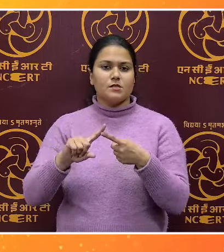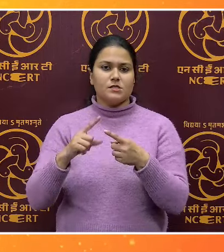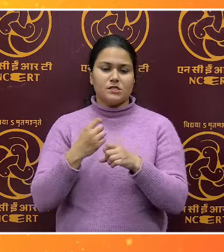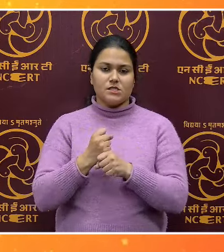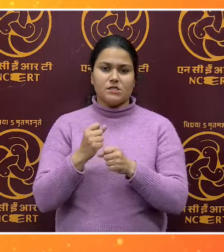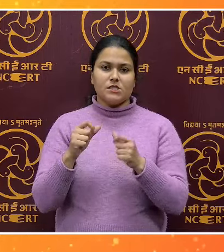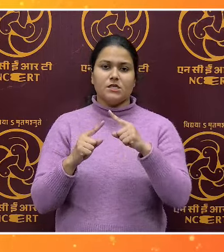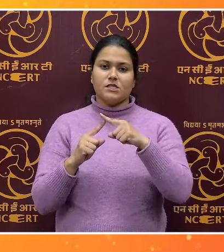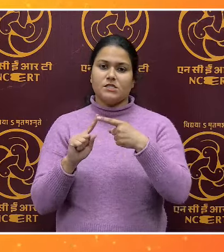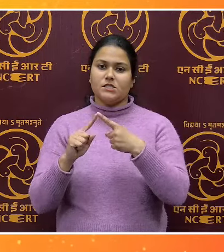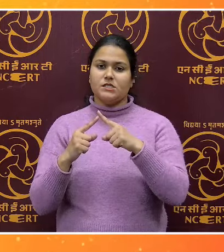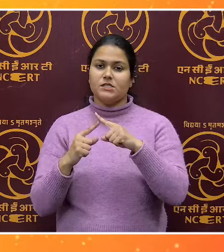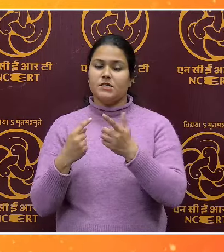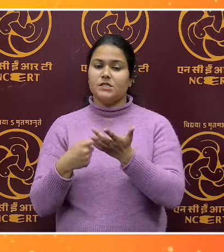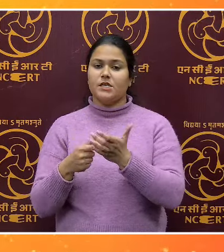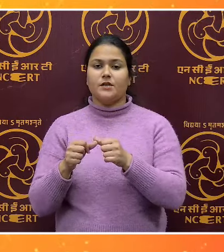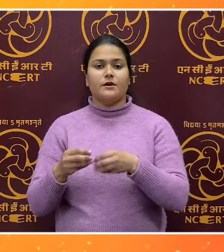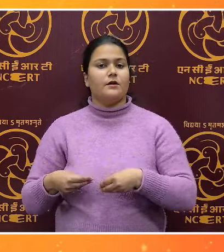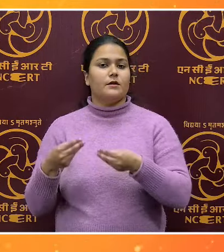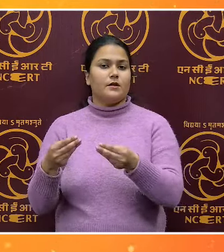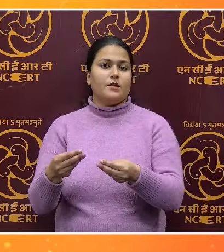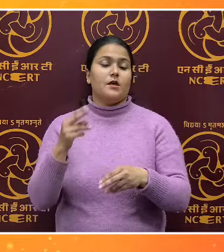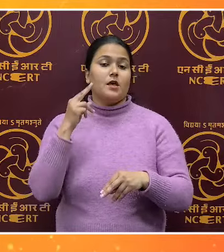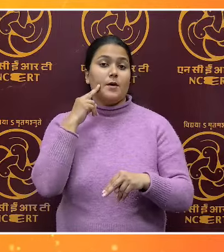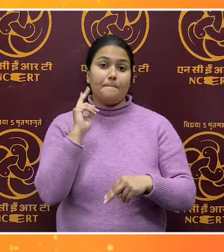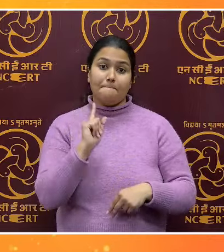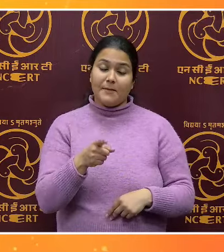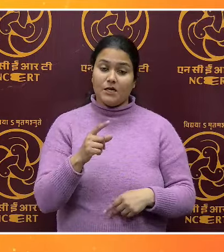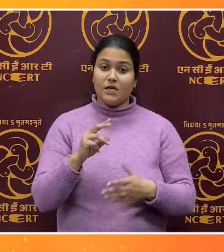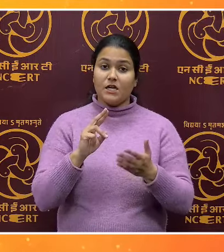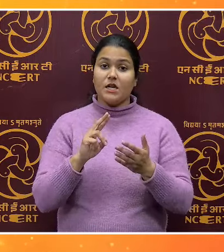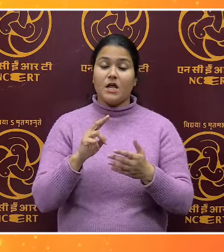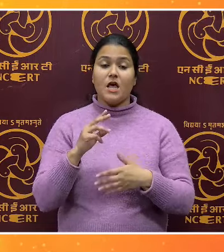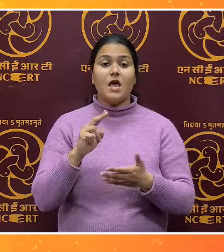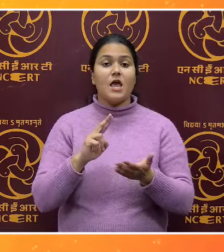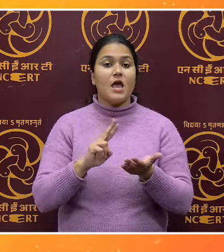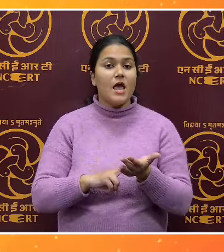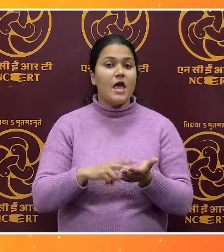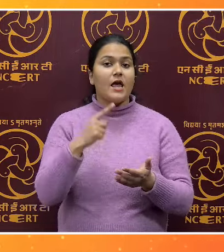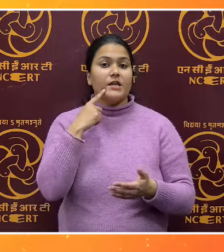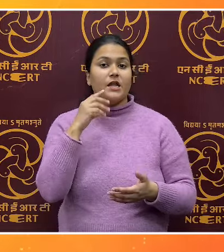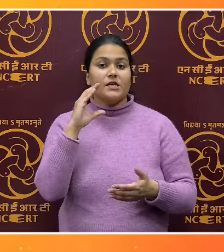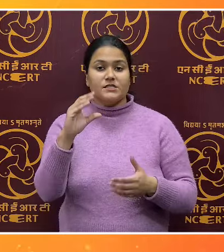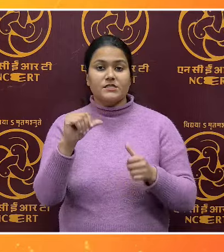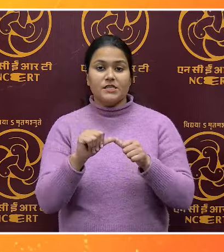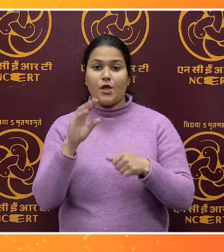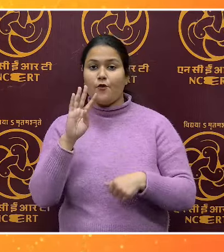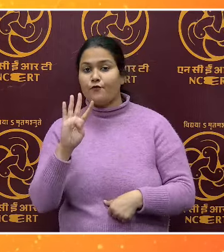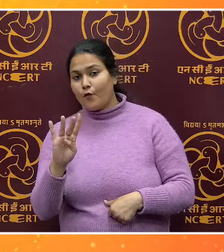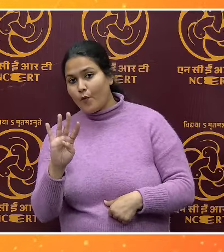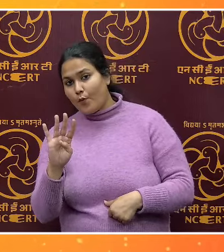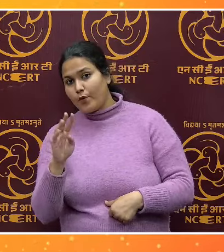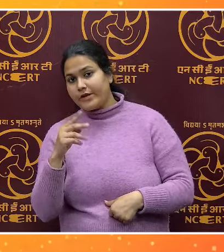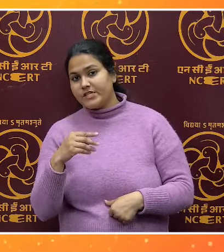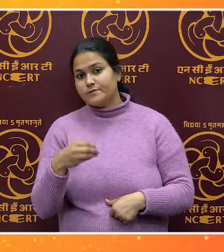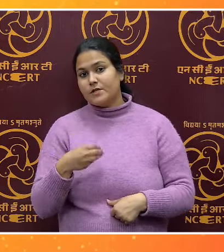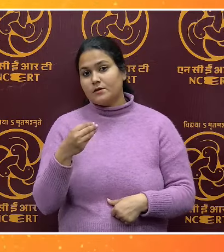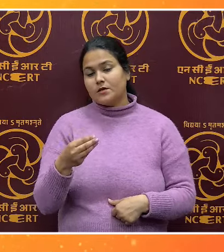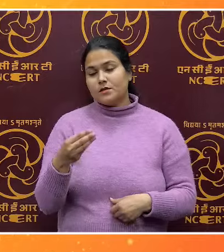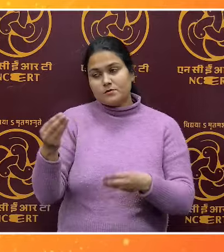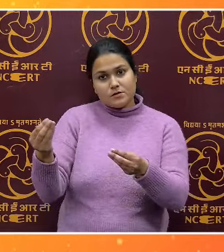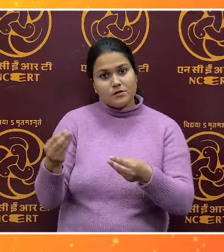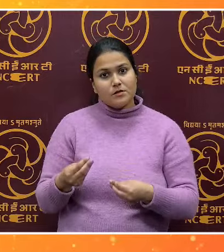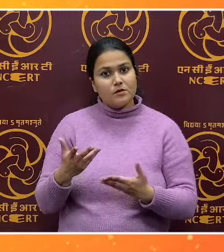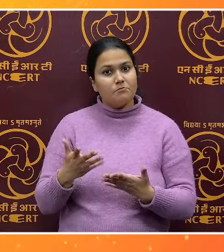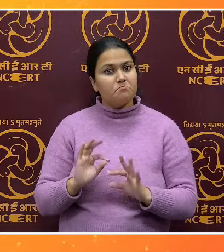geometry. But in case of NiCO4, while having a strong ligand, but due to non-availability of the